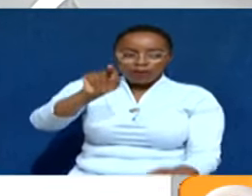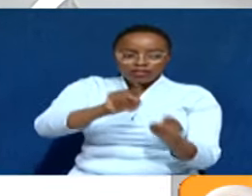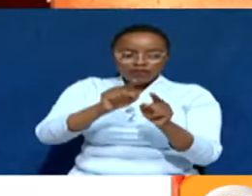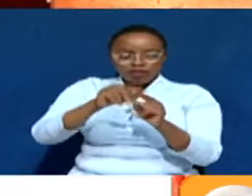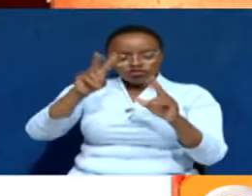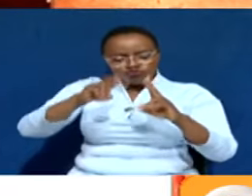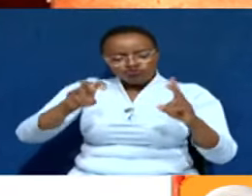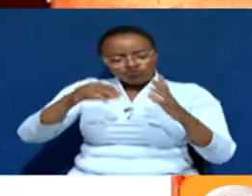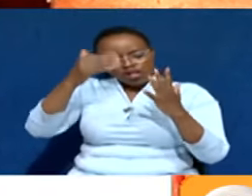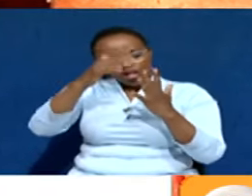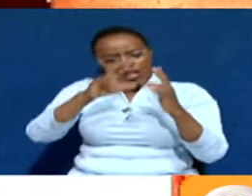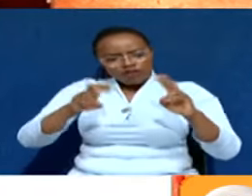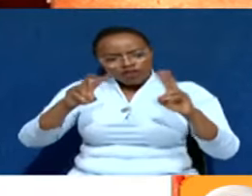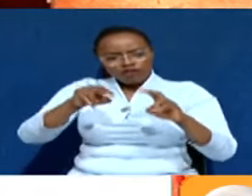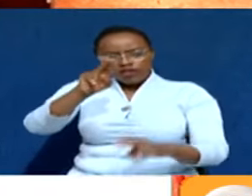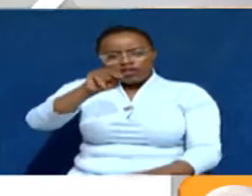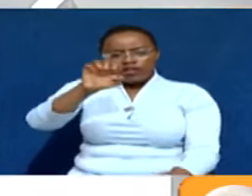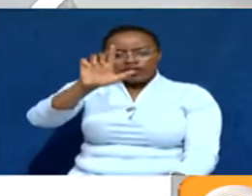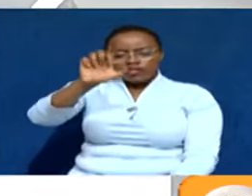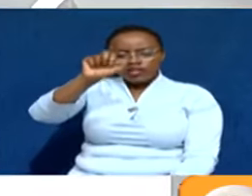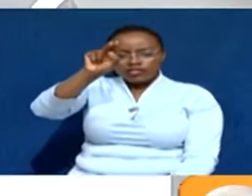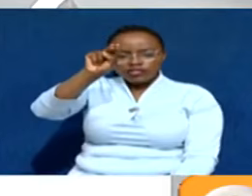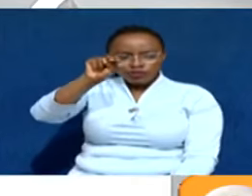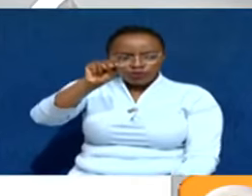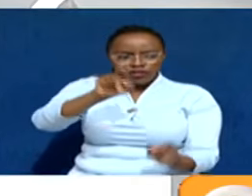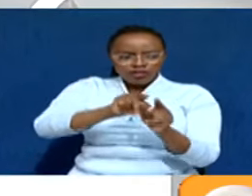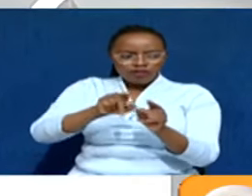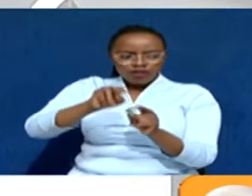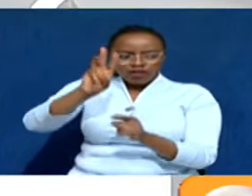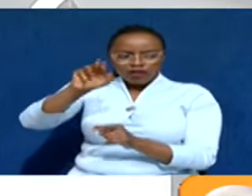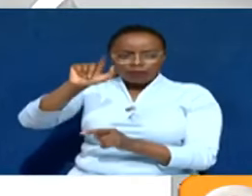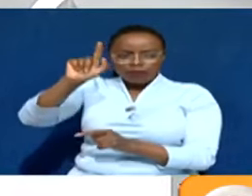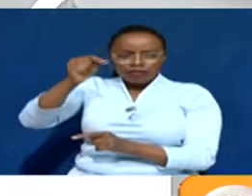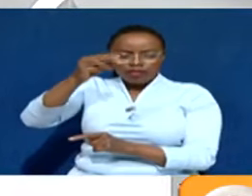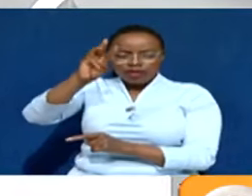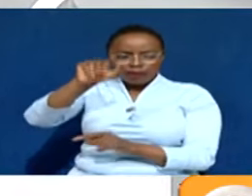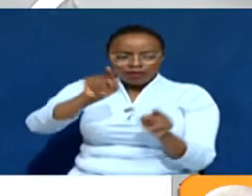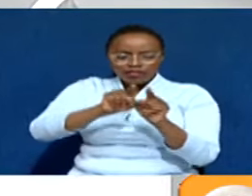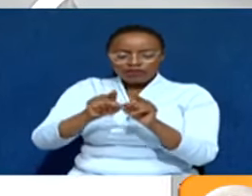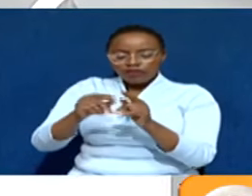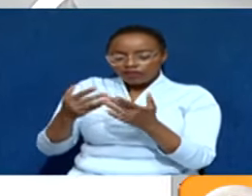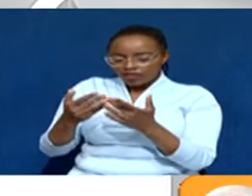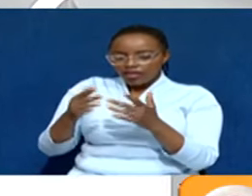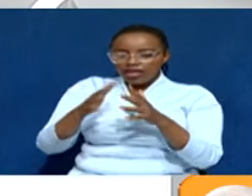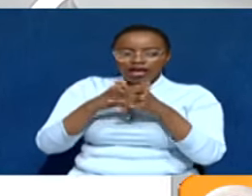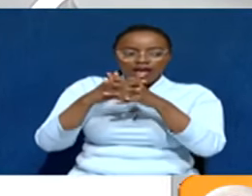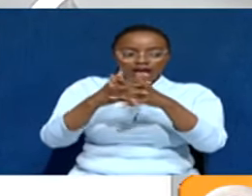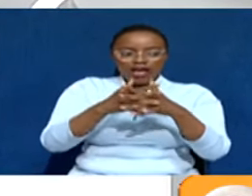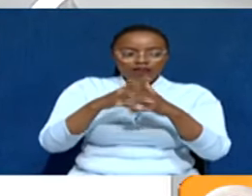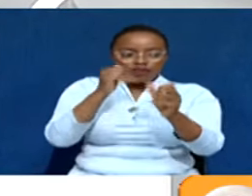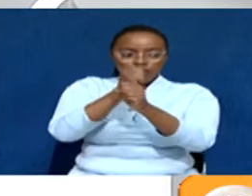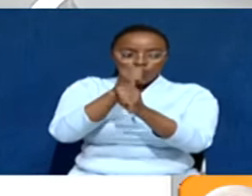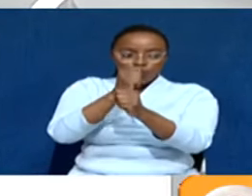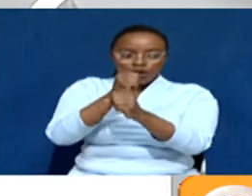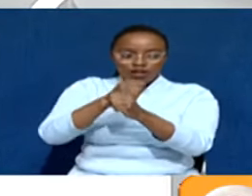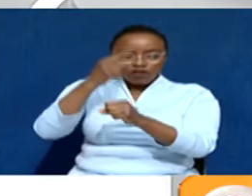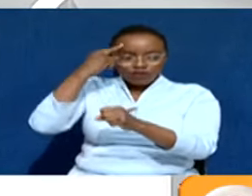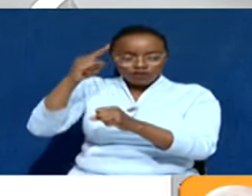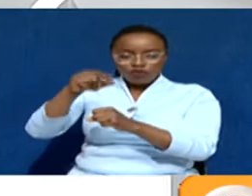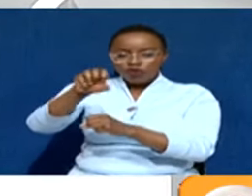Just to Google that guy. Nelson Mudhama Miruki. Mike Nelson Mudhama Miruki. He's in state. He's doing a lot of work for